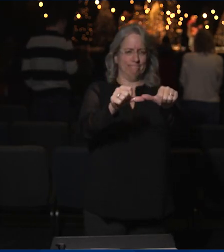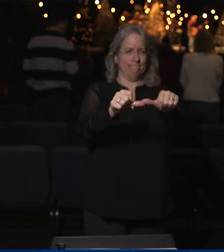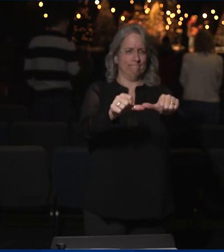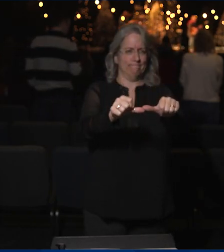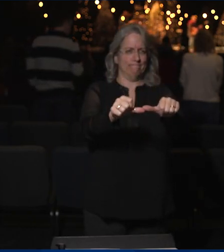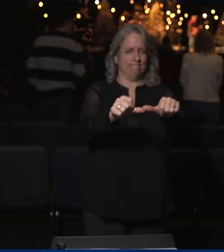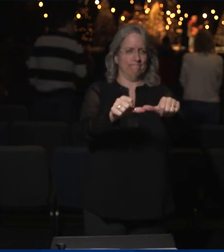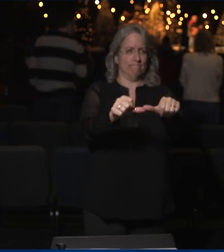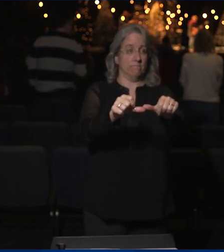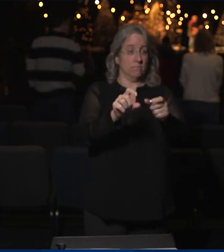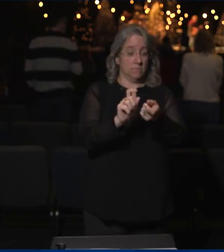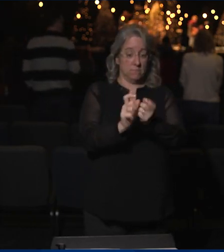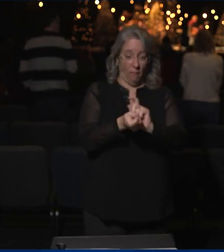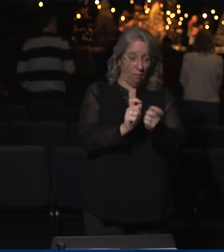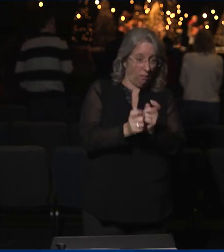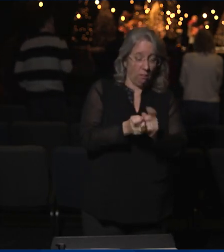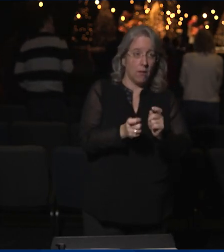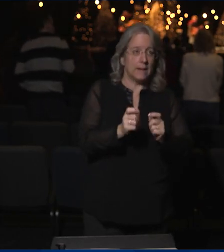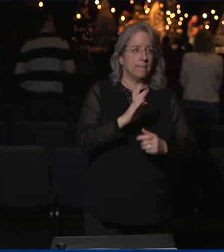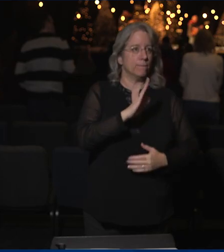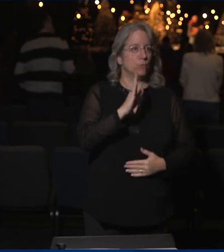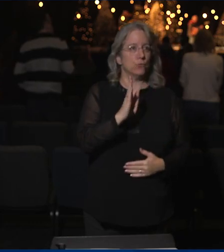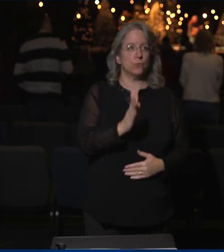that He never changes,